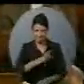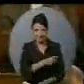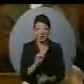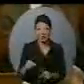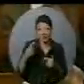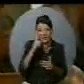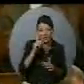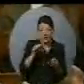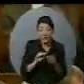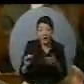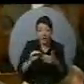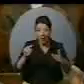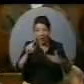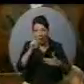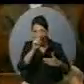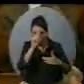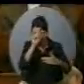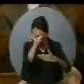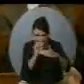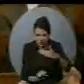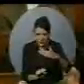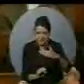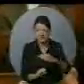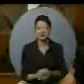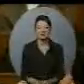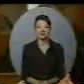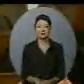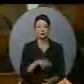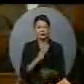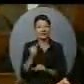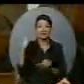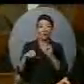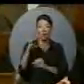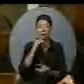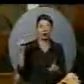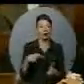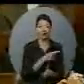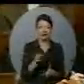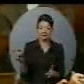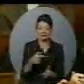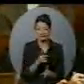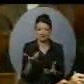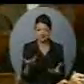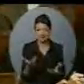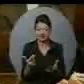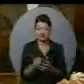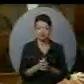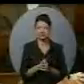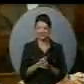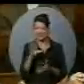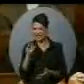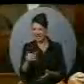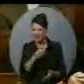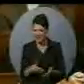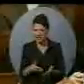desk ever since. We now know why. There's a criminal investigation into how $50 million was diverted into his riding. I'd suggest the